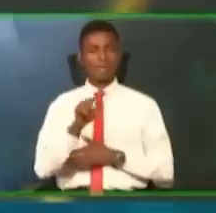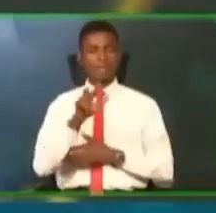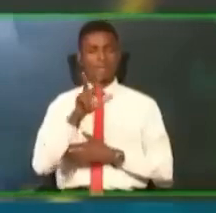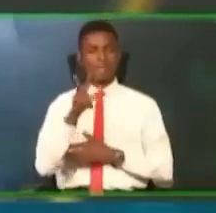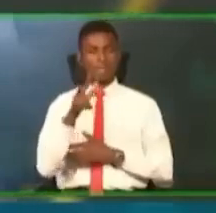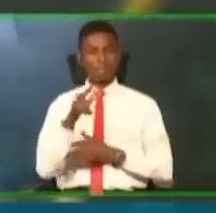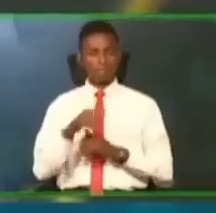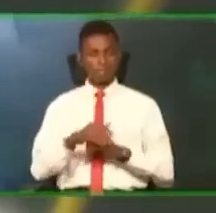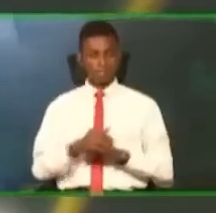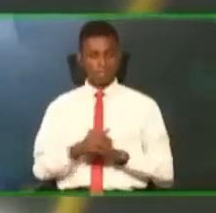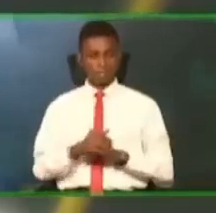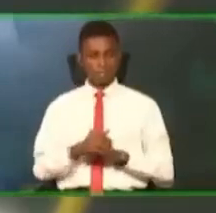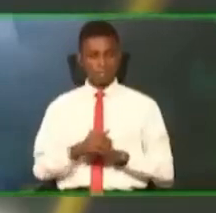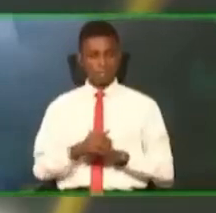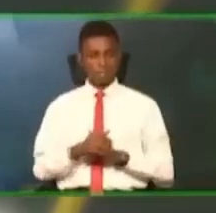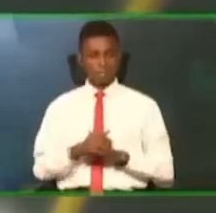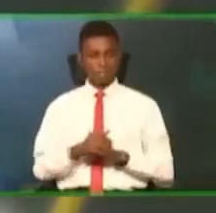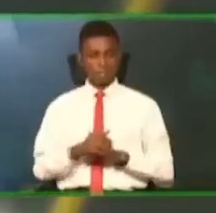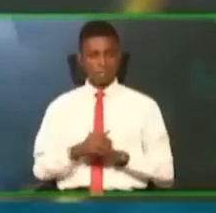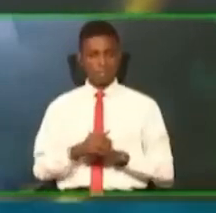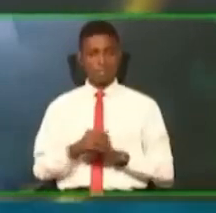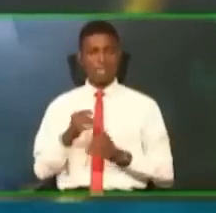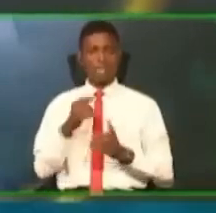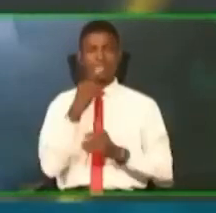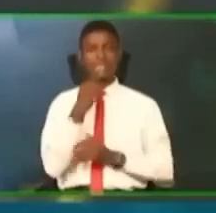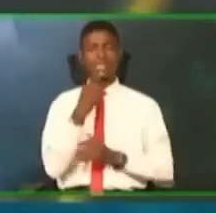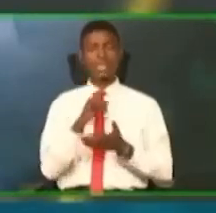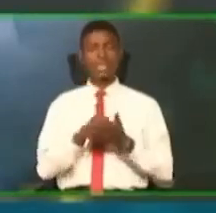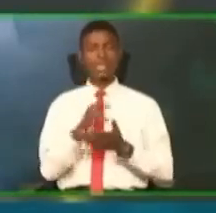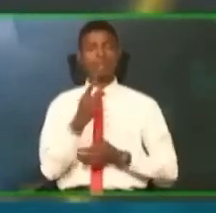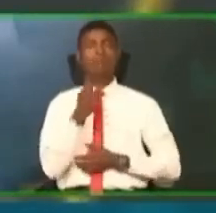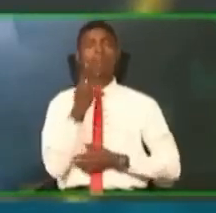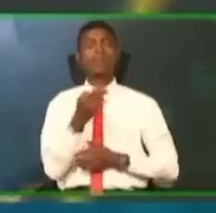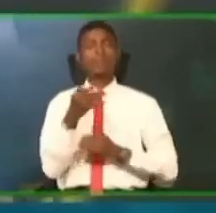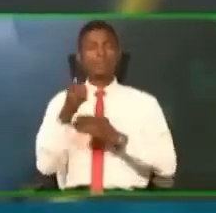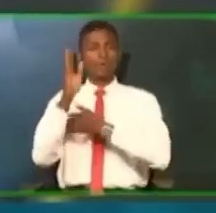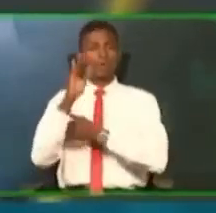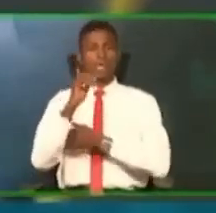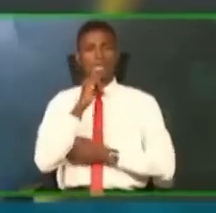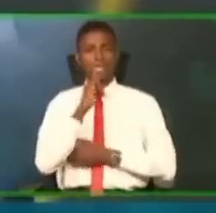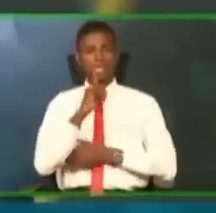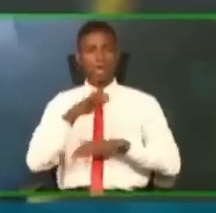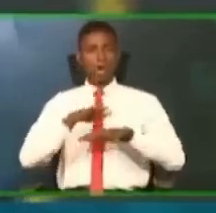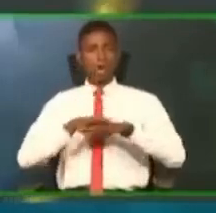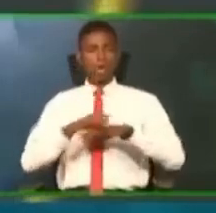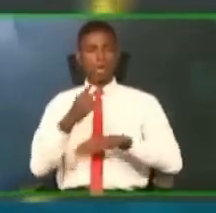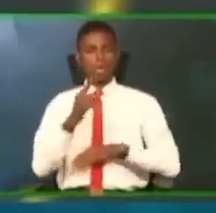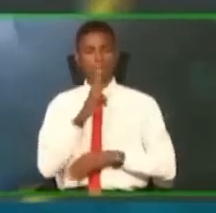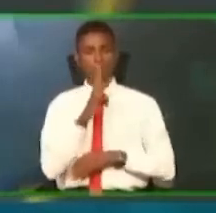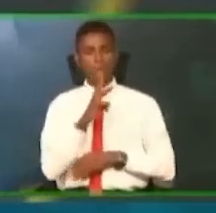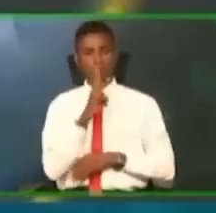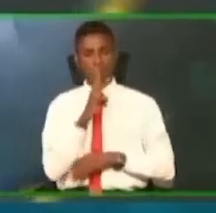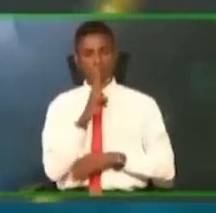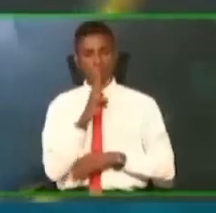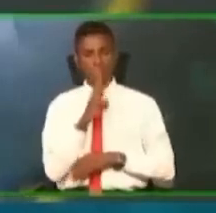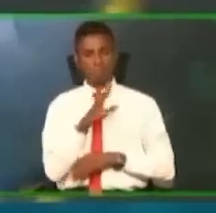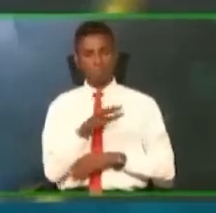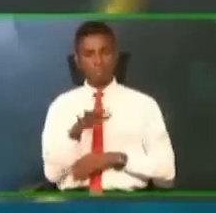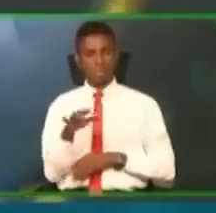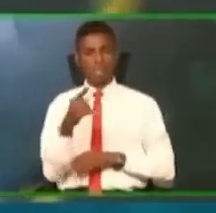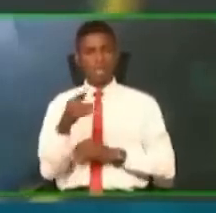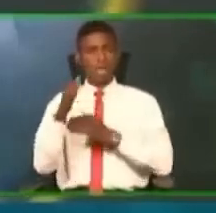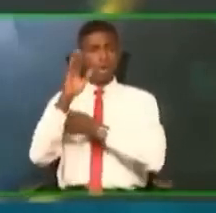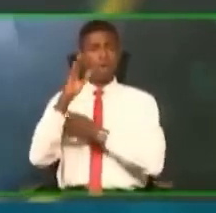29 from verse 3. It says, the voice of God is upon the waters. The God of